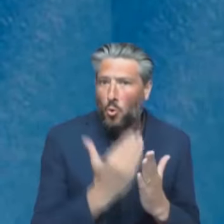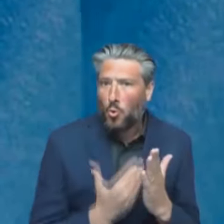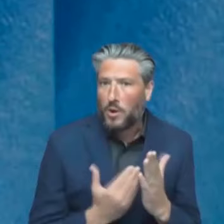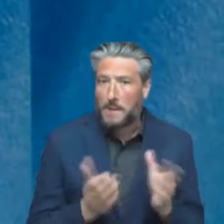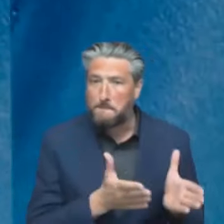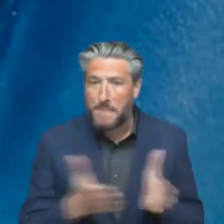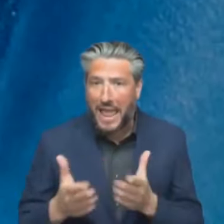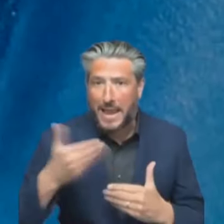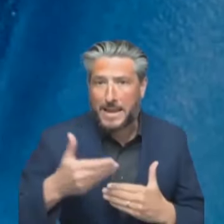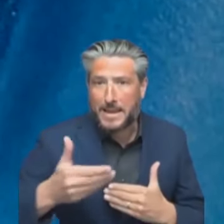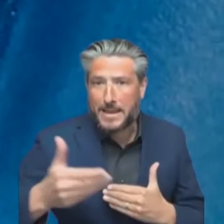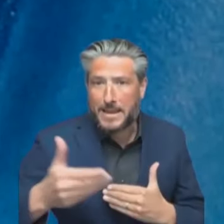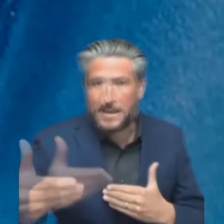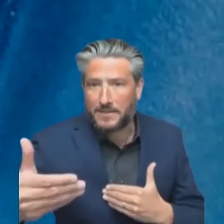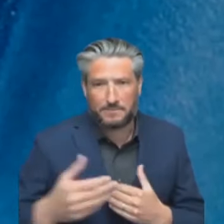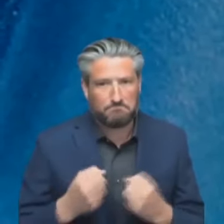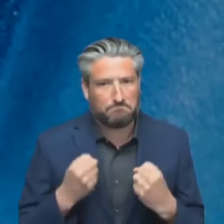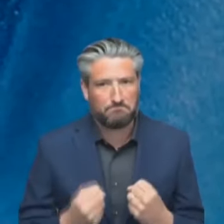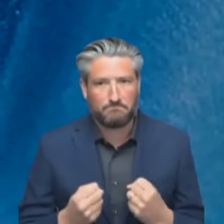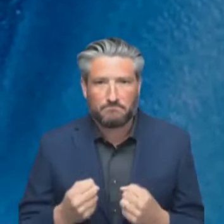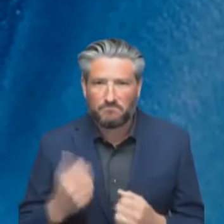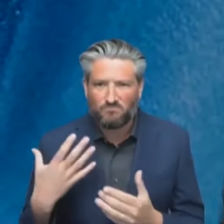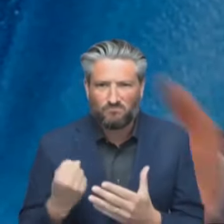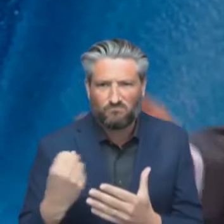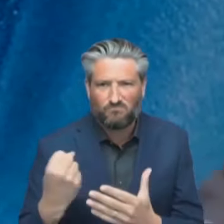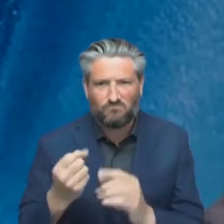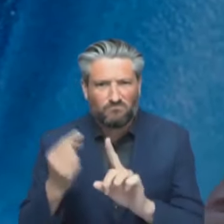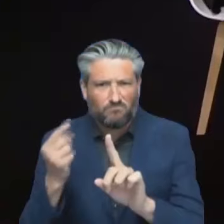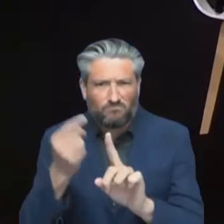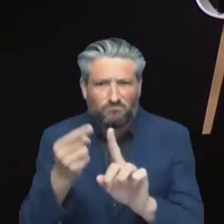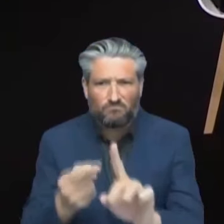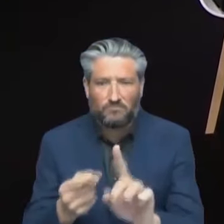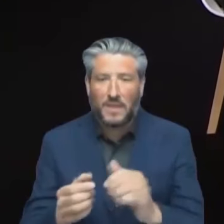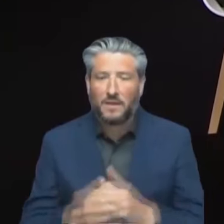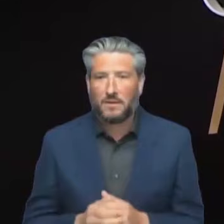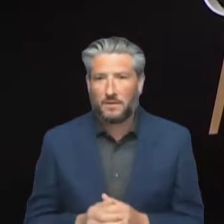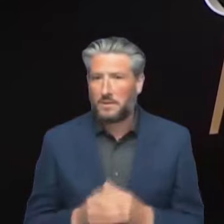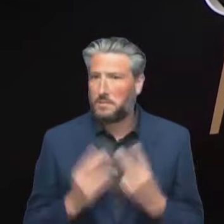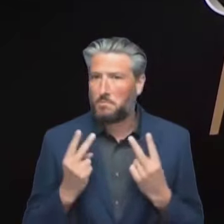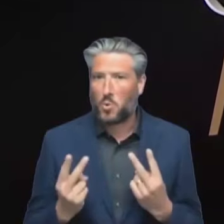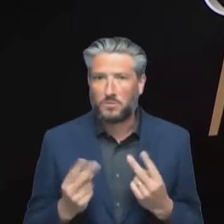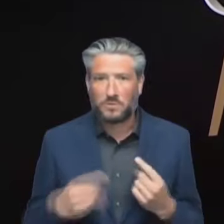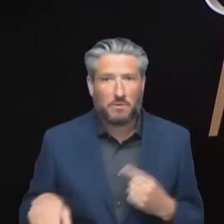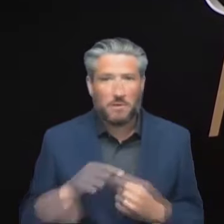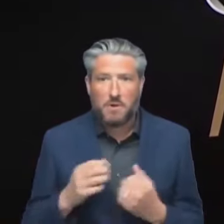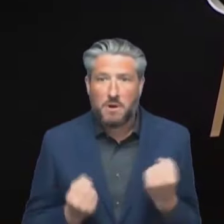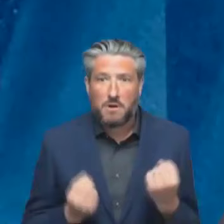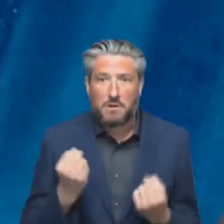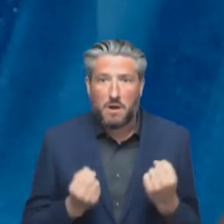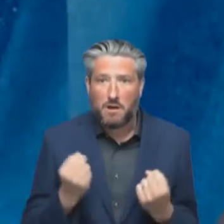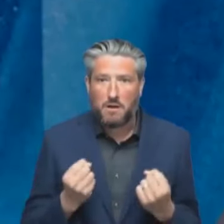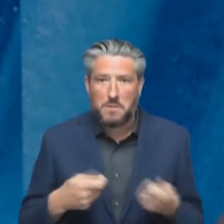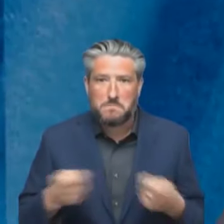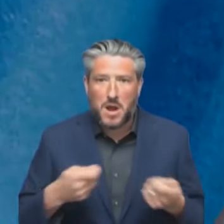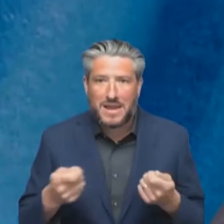commensurate with the leadership that our company must be able to exercise in its business segment and beyond. In this